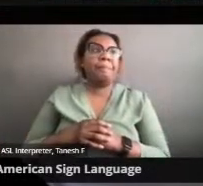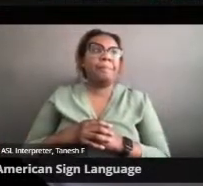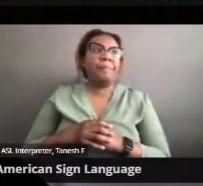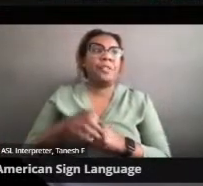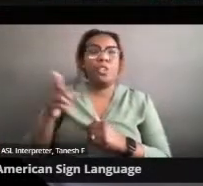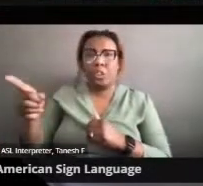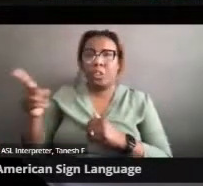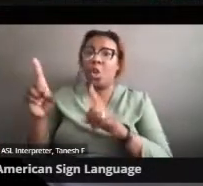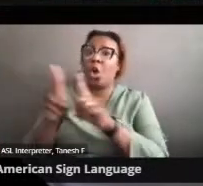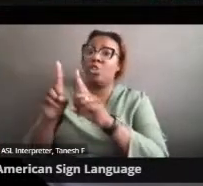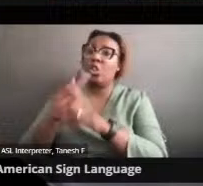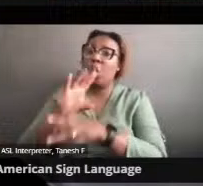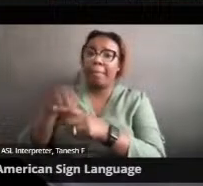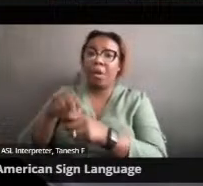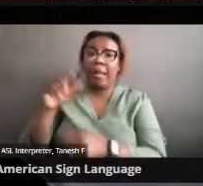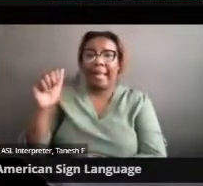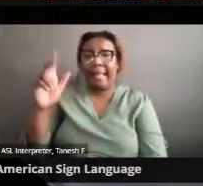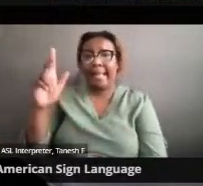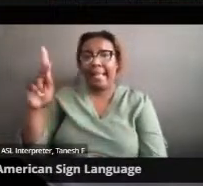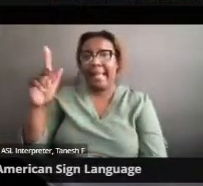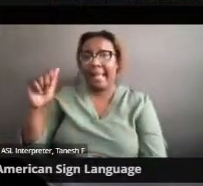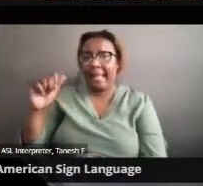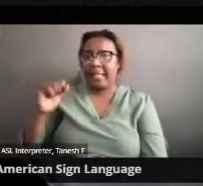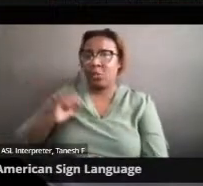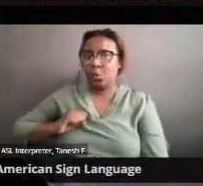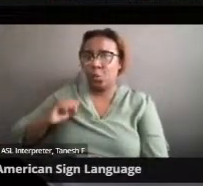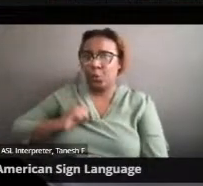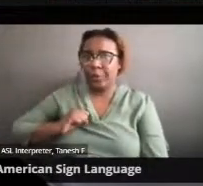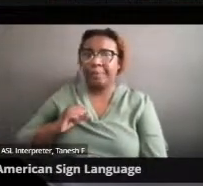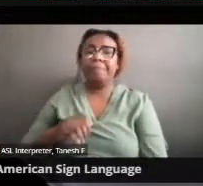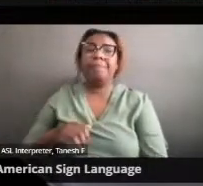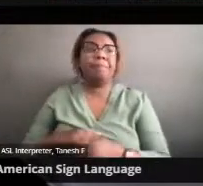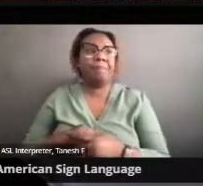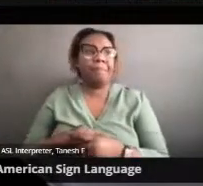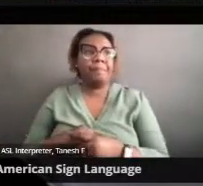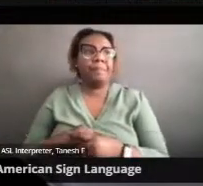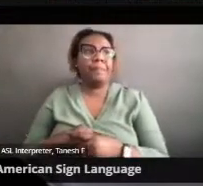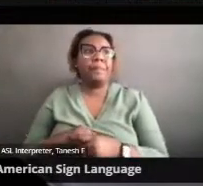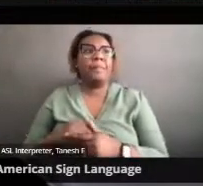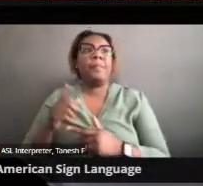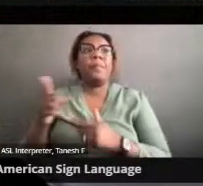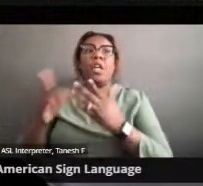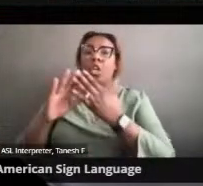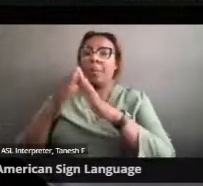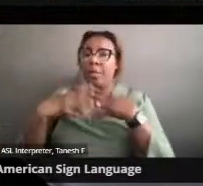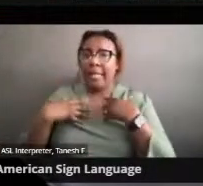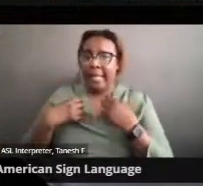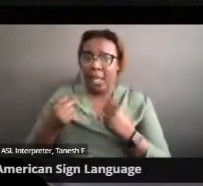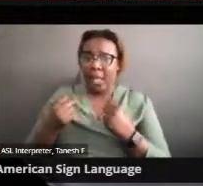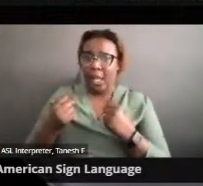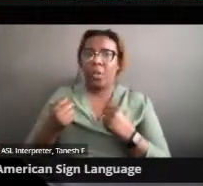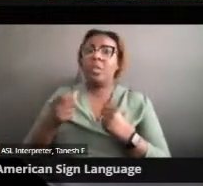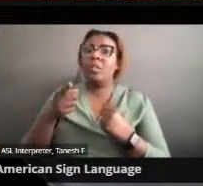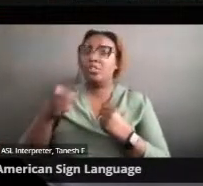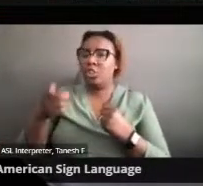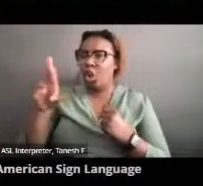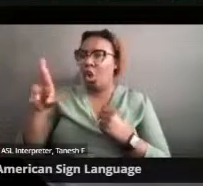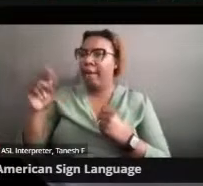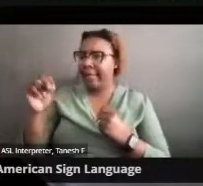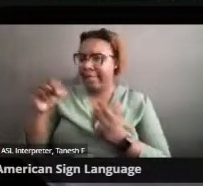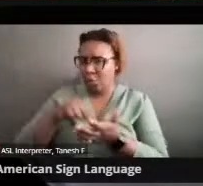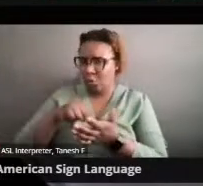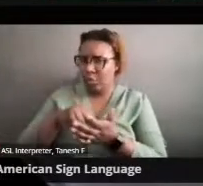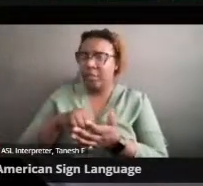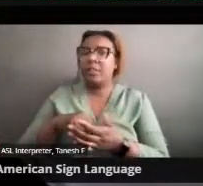of Christ, with 25 plus years of experience in community health as a registered nurse, Reverend Blackman's life's work focuses